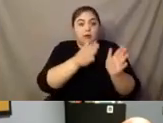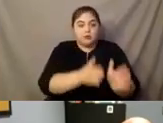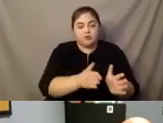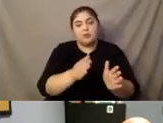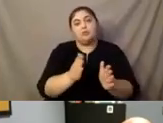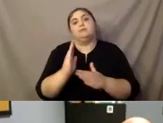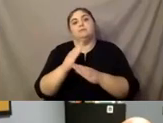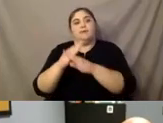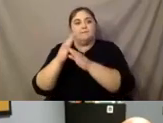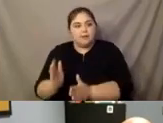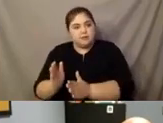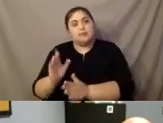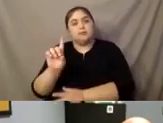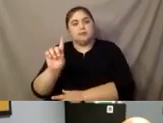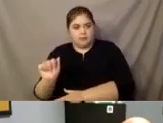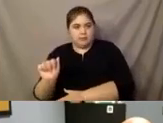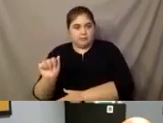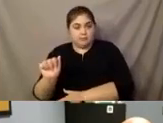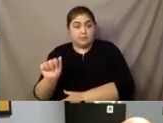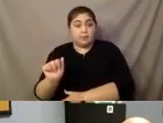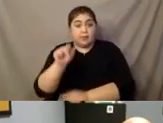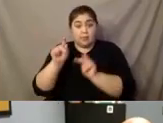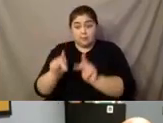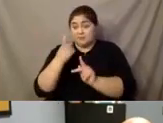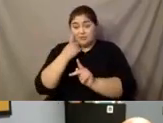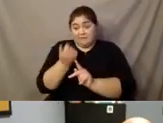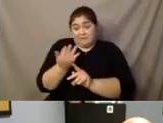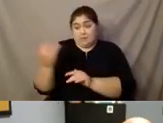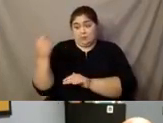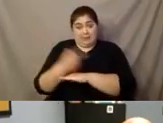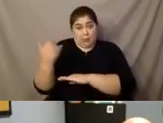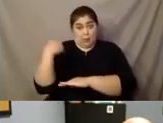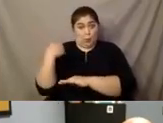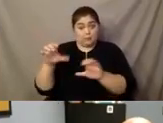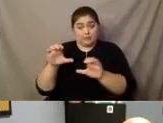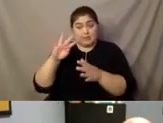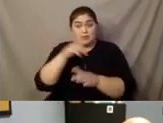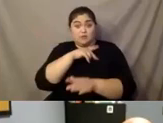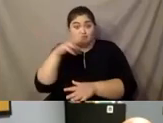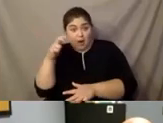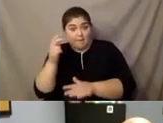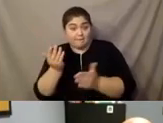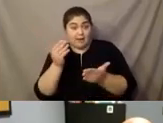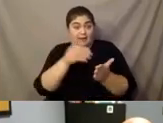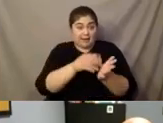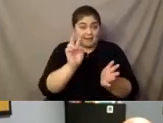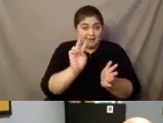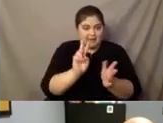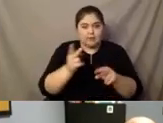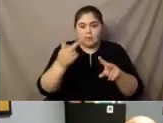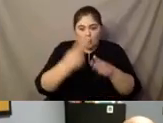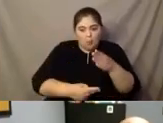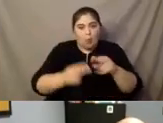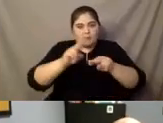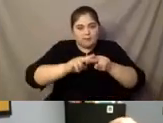defendant. So that person that just a few days ago committed a crime against that victim is sitting in the courtroom and staring at them